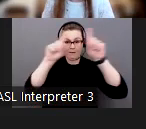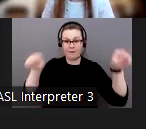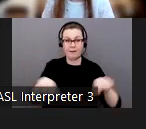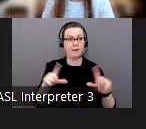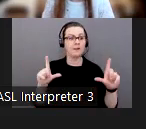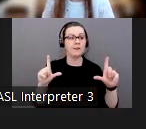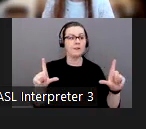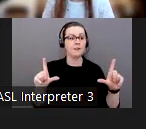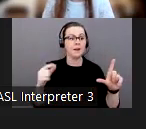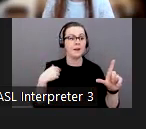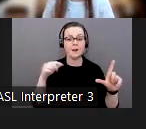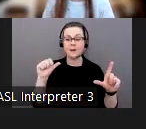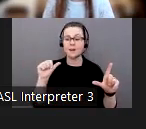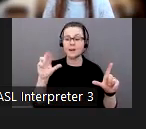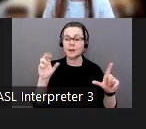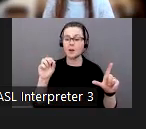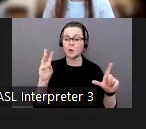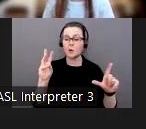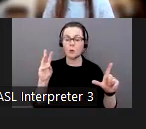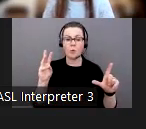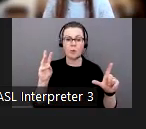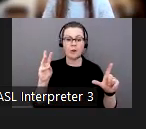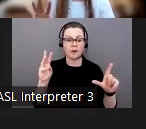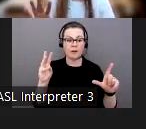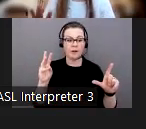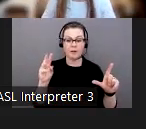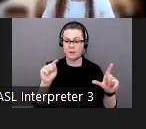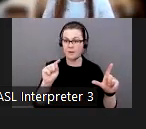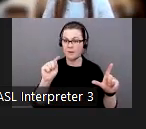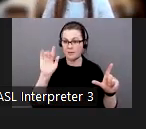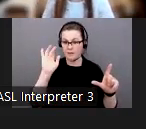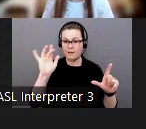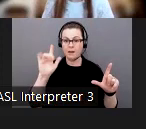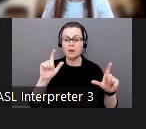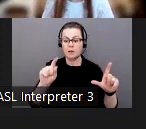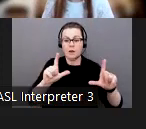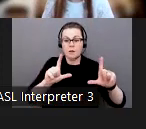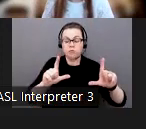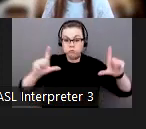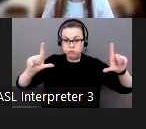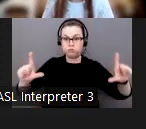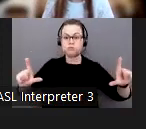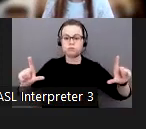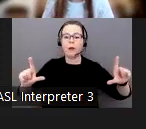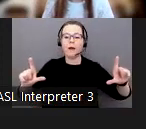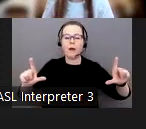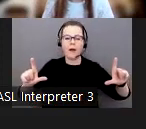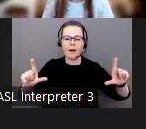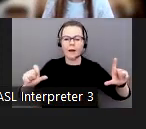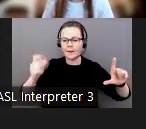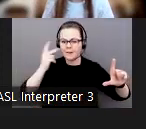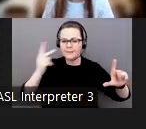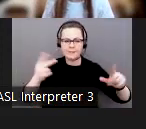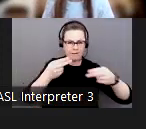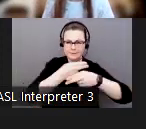arrow that you can make this widescreen on your whole screen that will take up to see some of the slides a